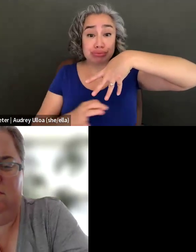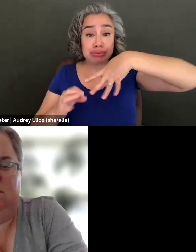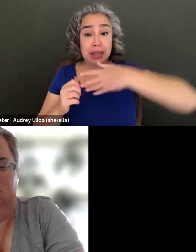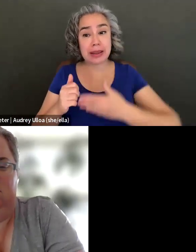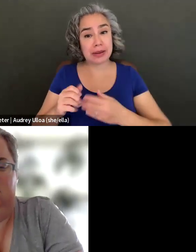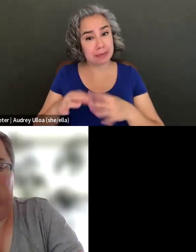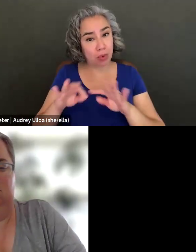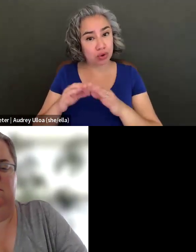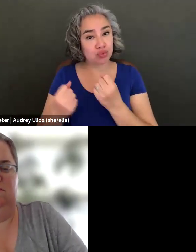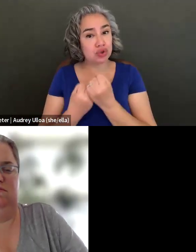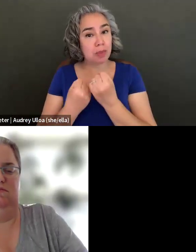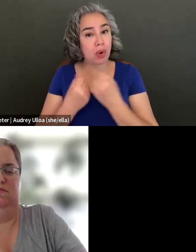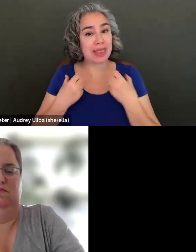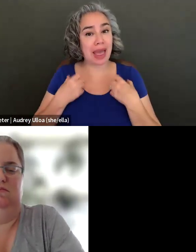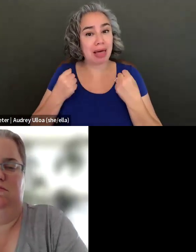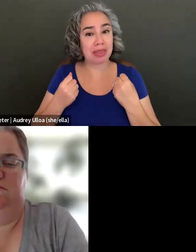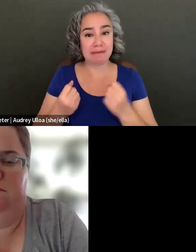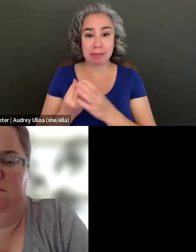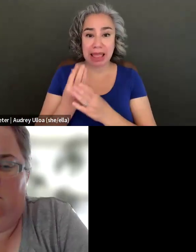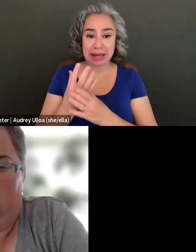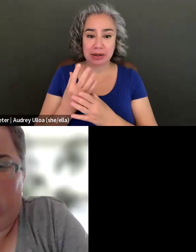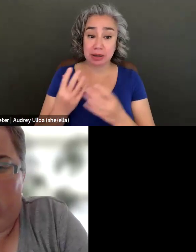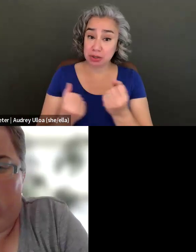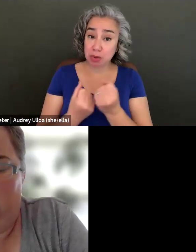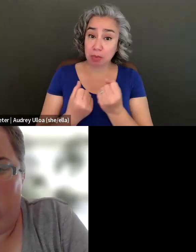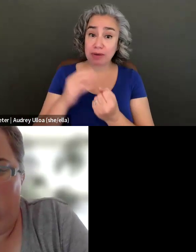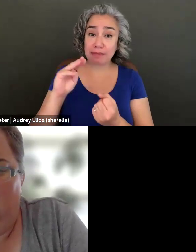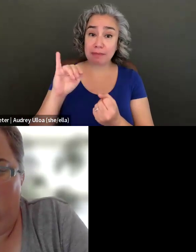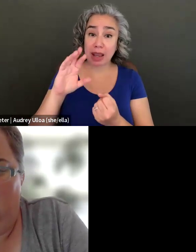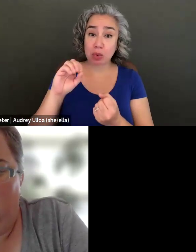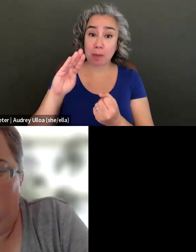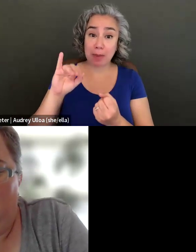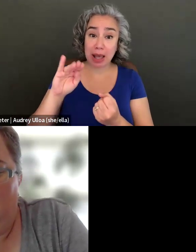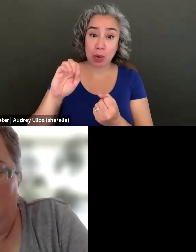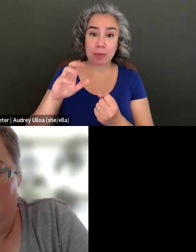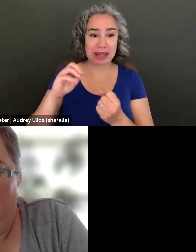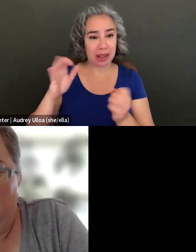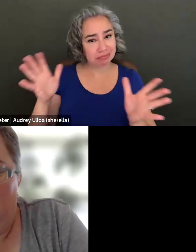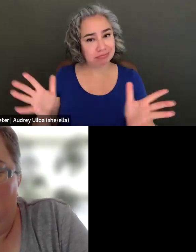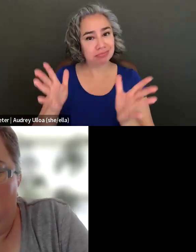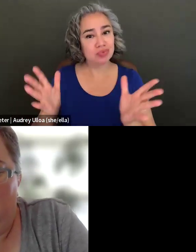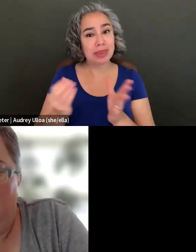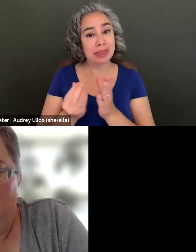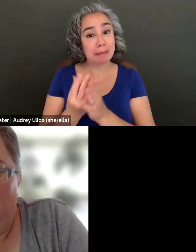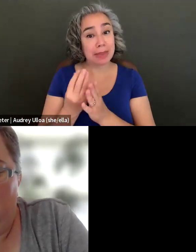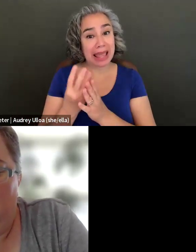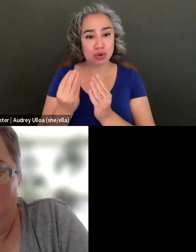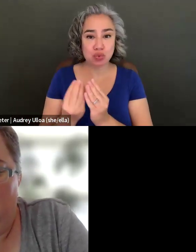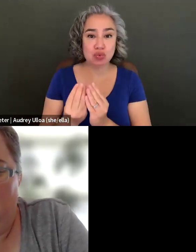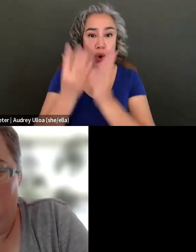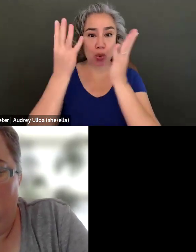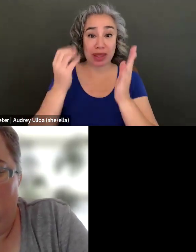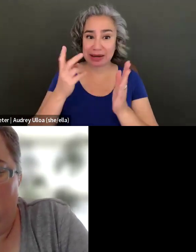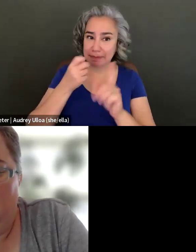plant. A supportive microbiome can encourage the plant's growth and impact the above ground